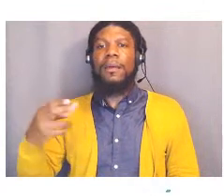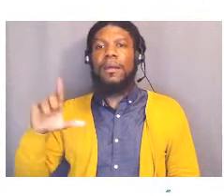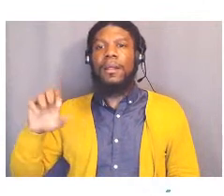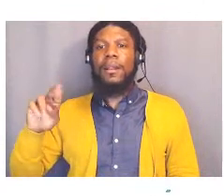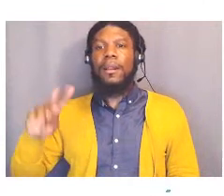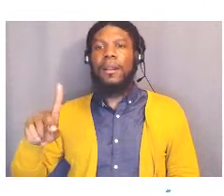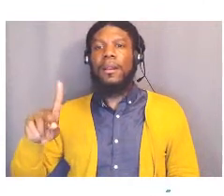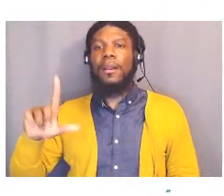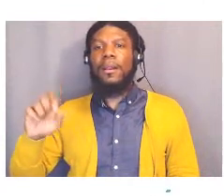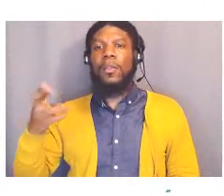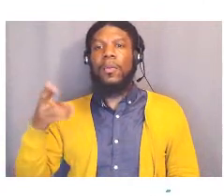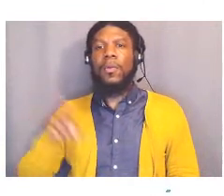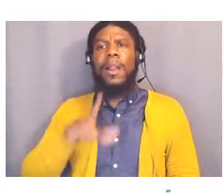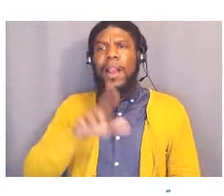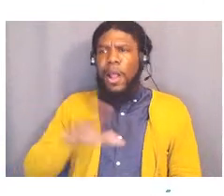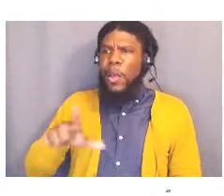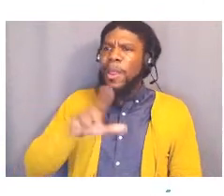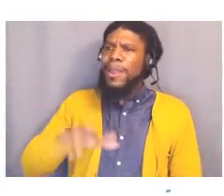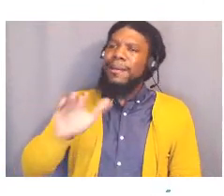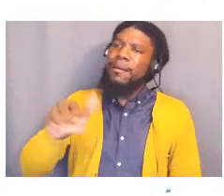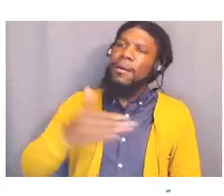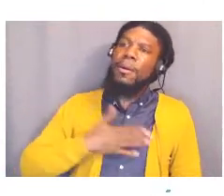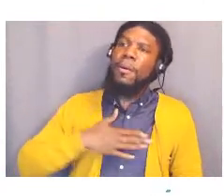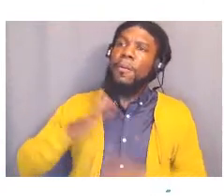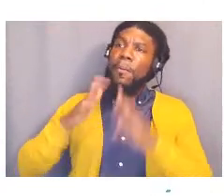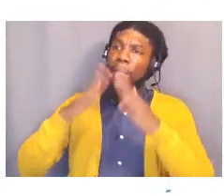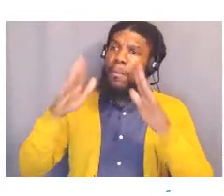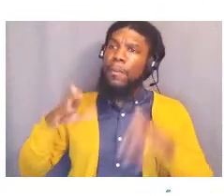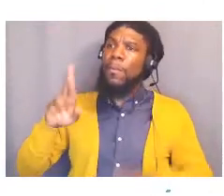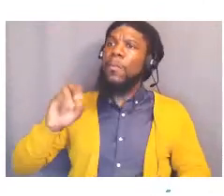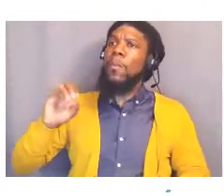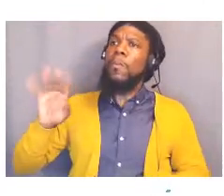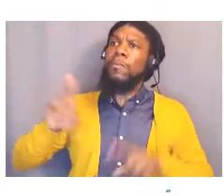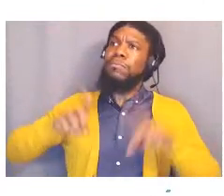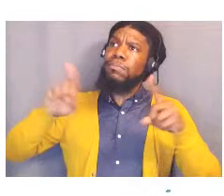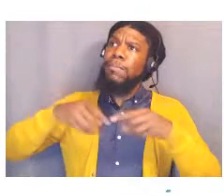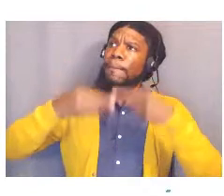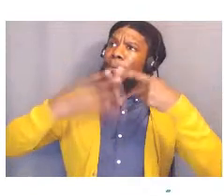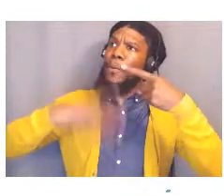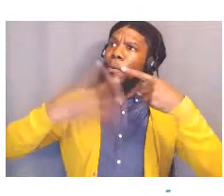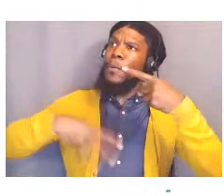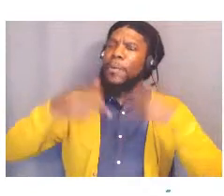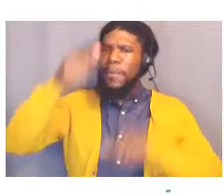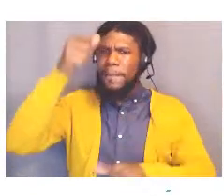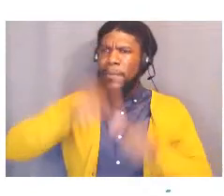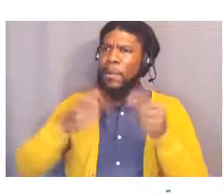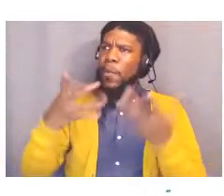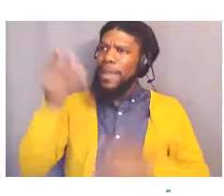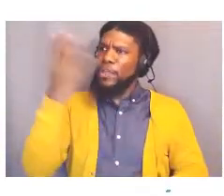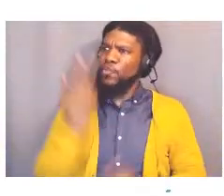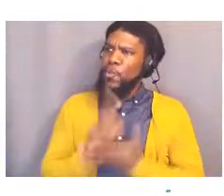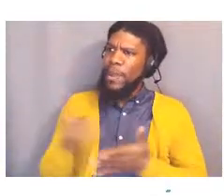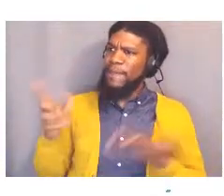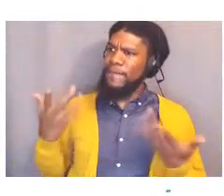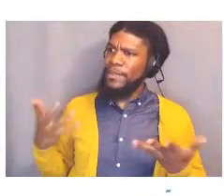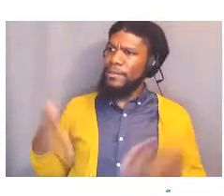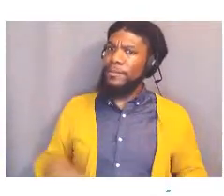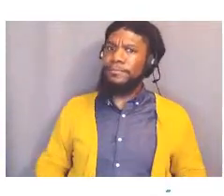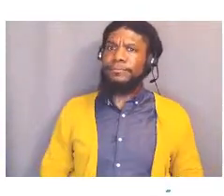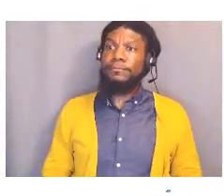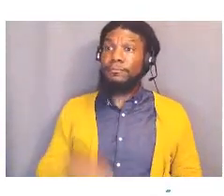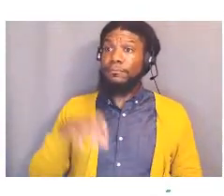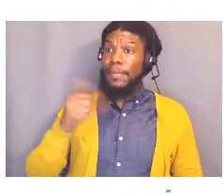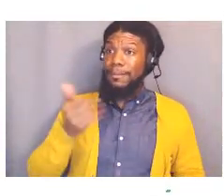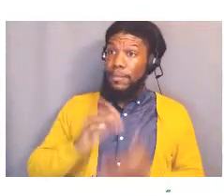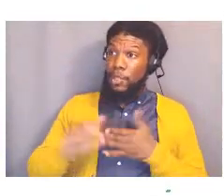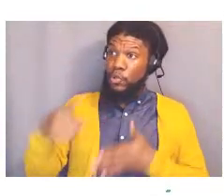Landlord, landlord, my roof done sprung a leak. Don't you remember I told you about that way last week? $10 you say I